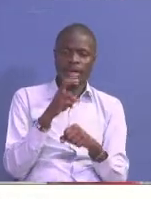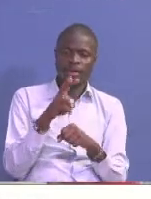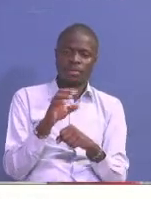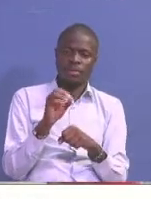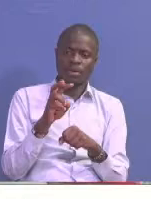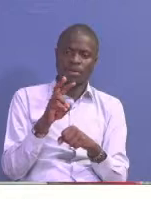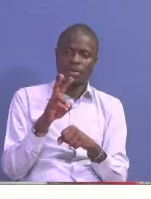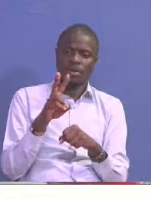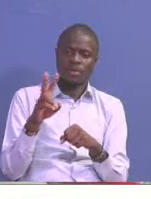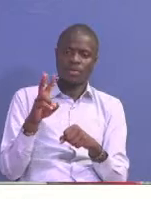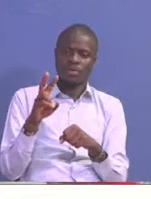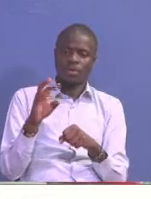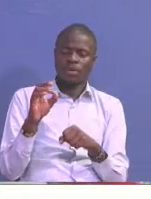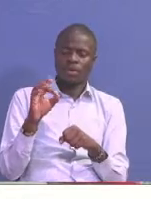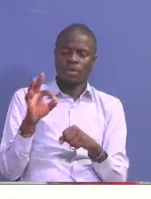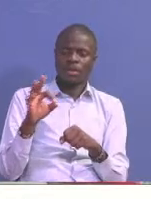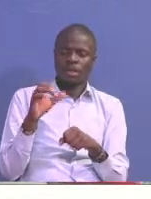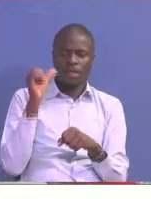2022-23 academic year,